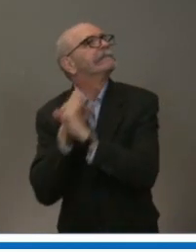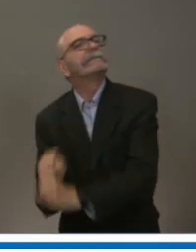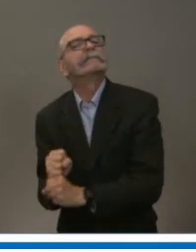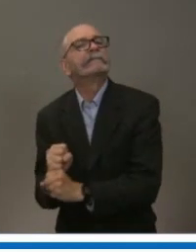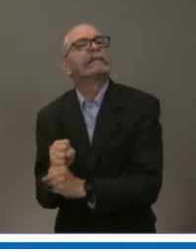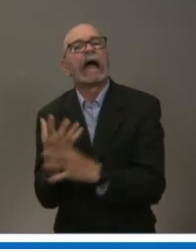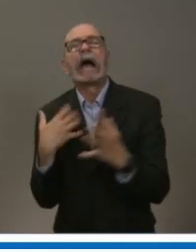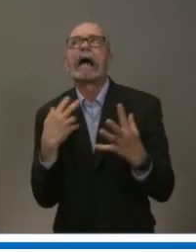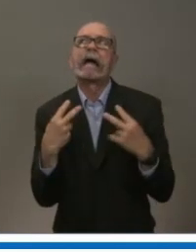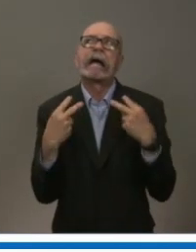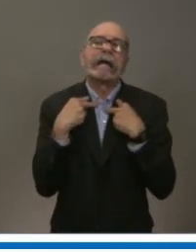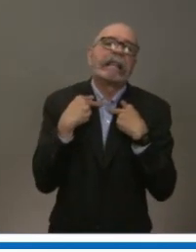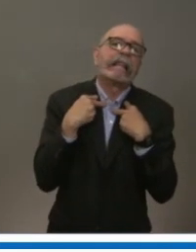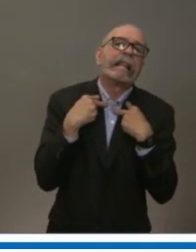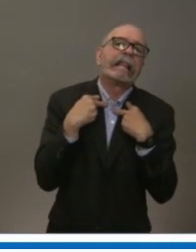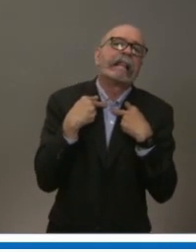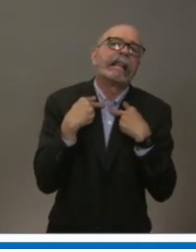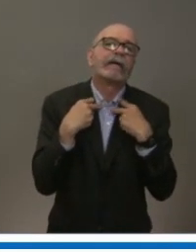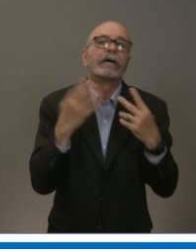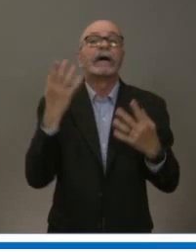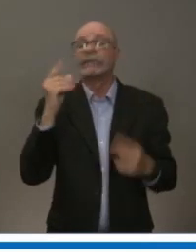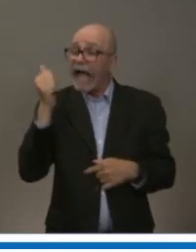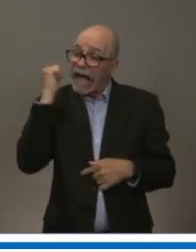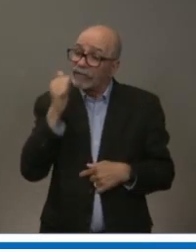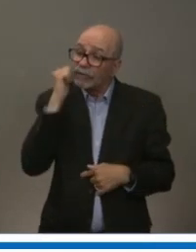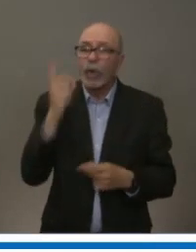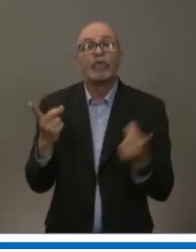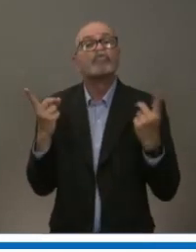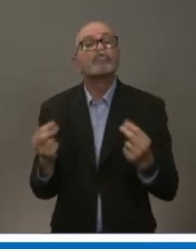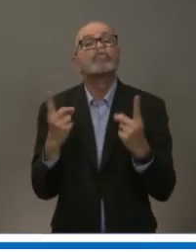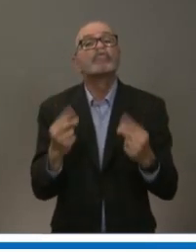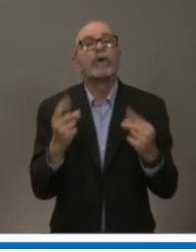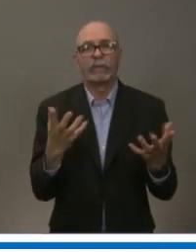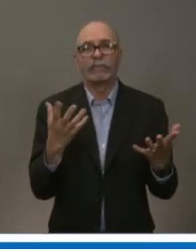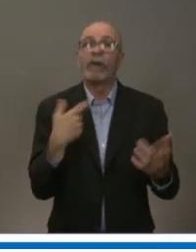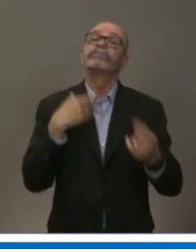Thank you for all that you do every day, and I'm now asking you as primary